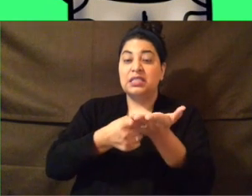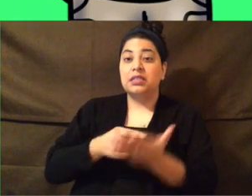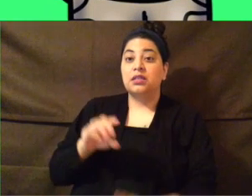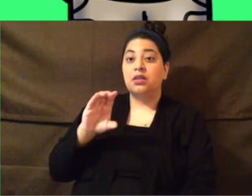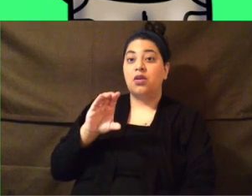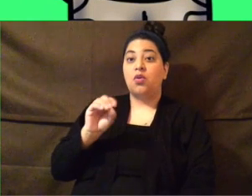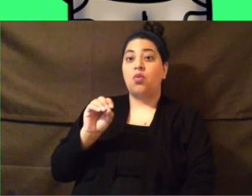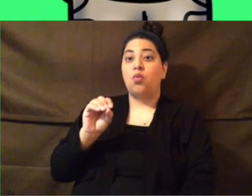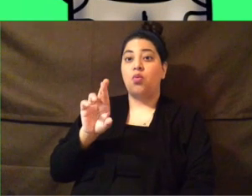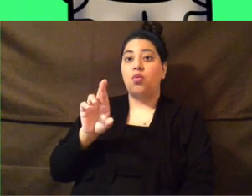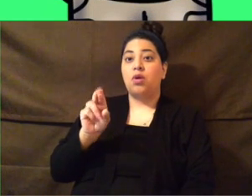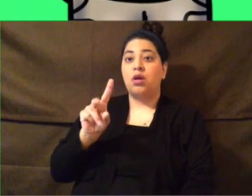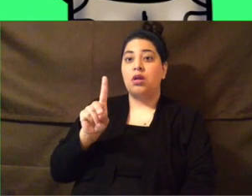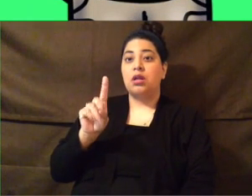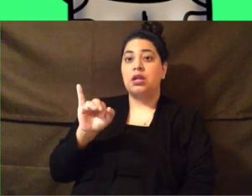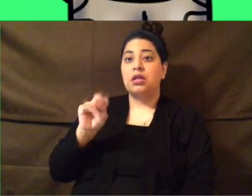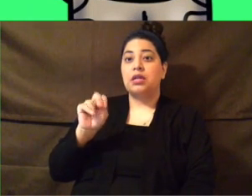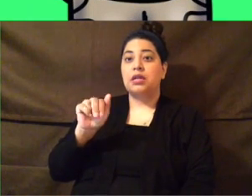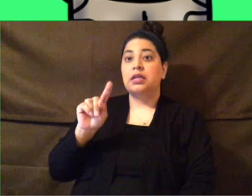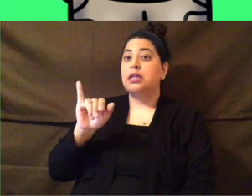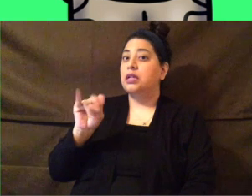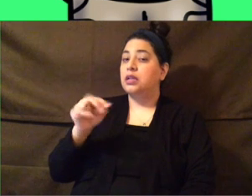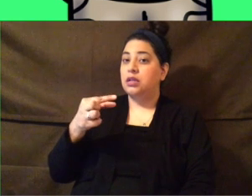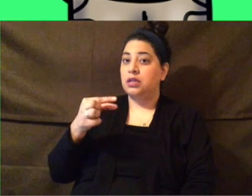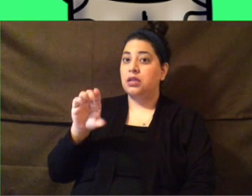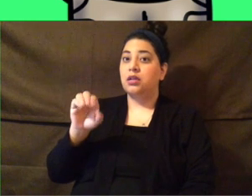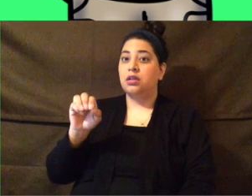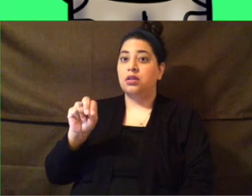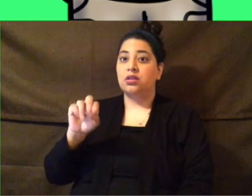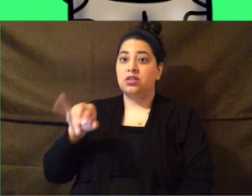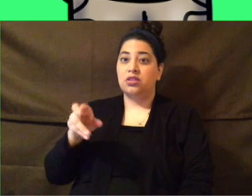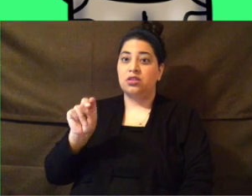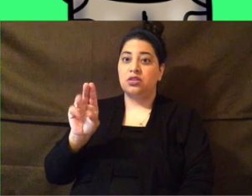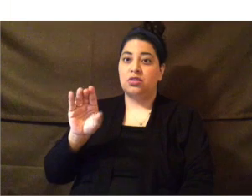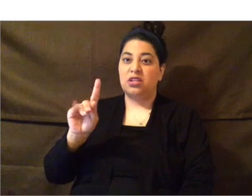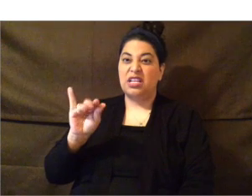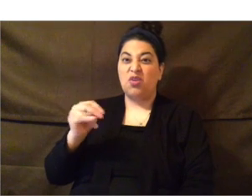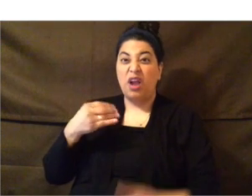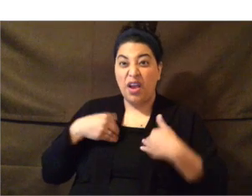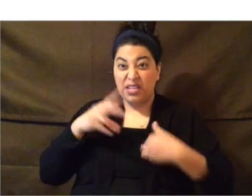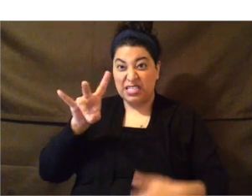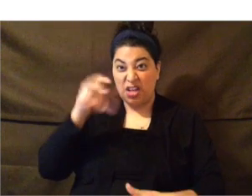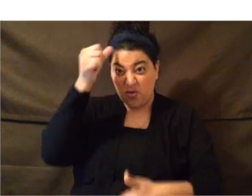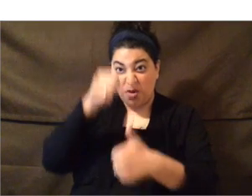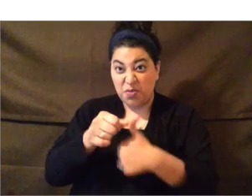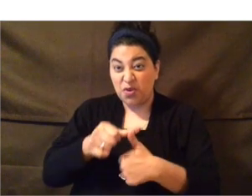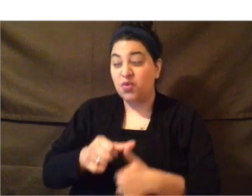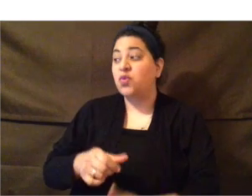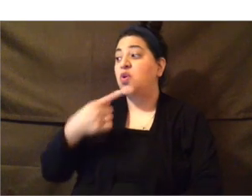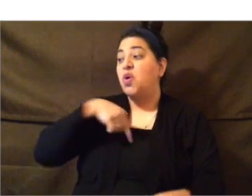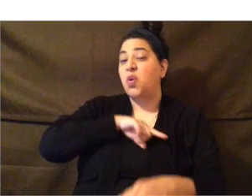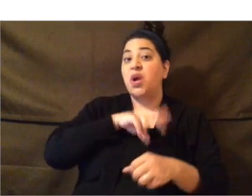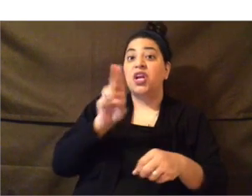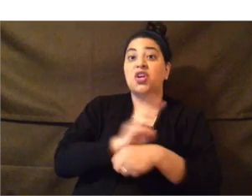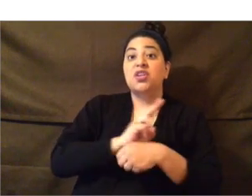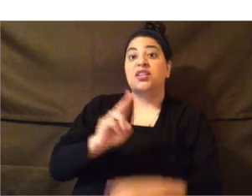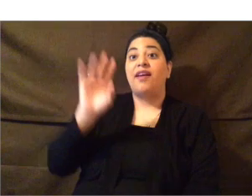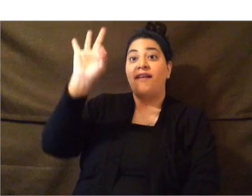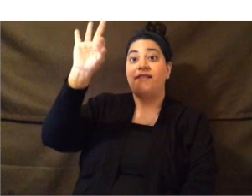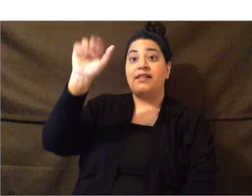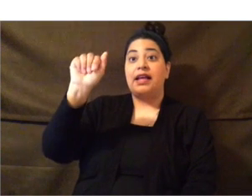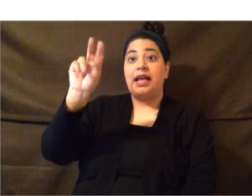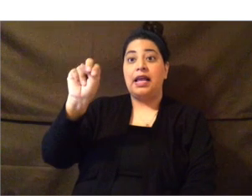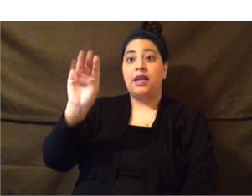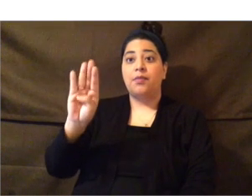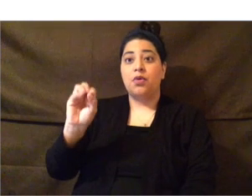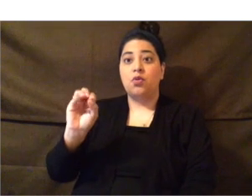of conjunction we talked about this week was a coordinating conjunction. All right, and there are 7 of them. Okay, and there they are. We